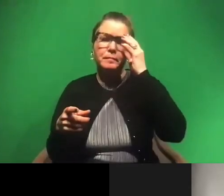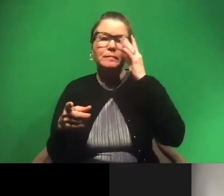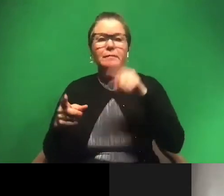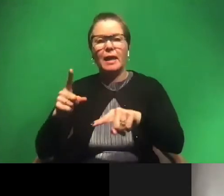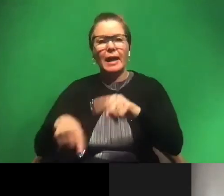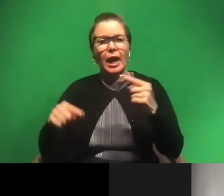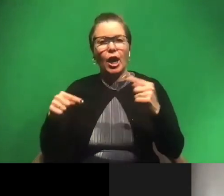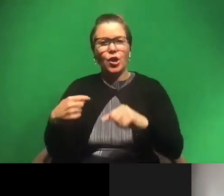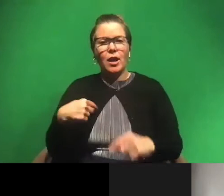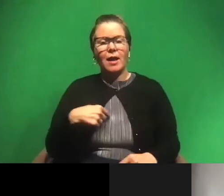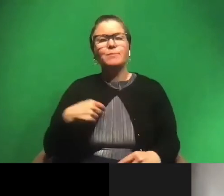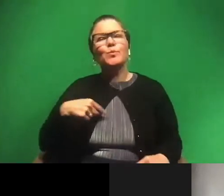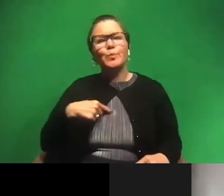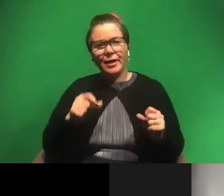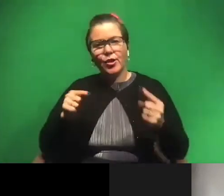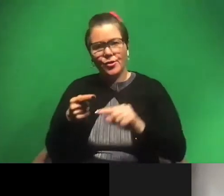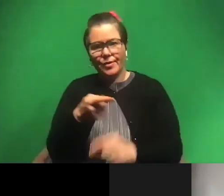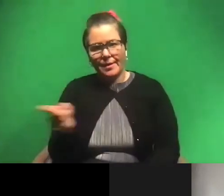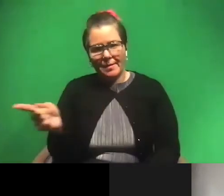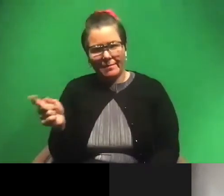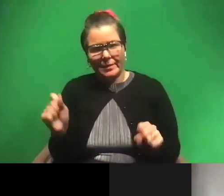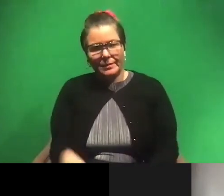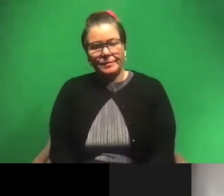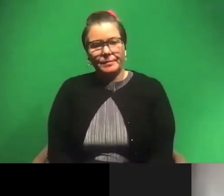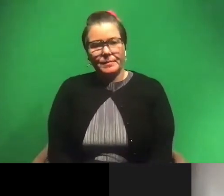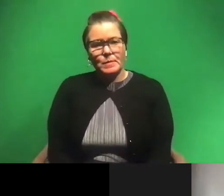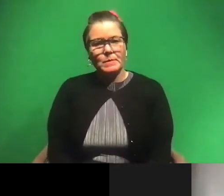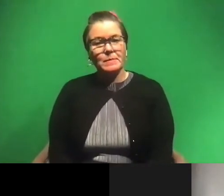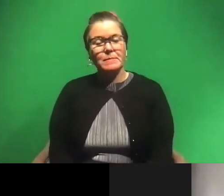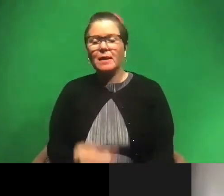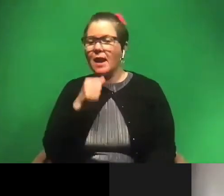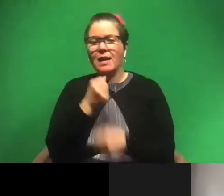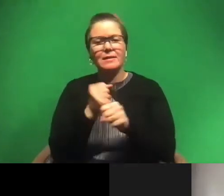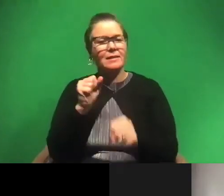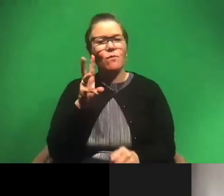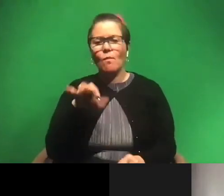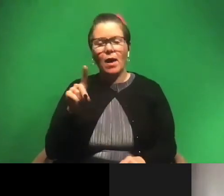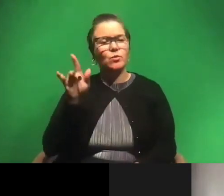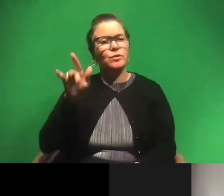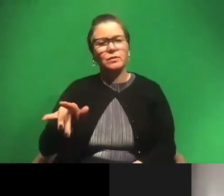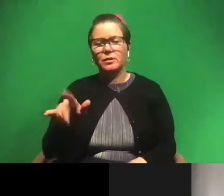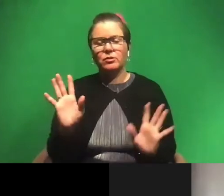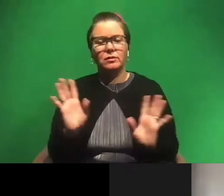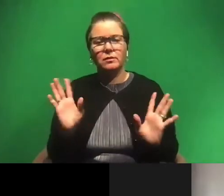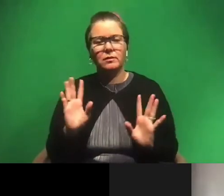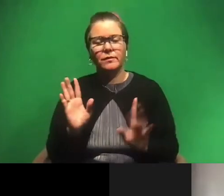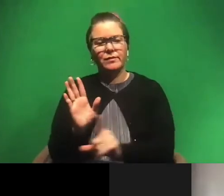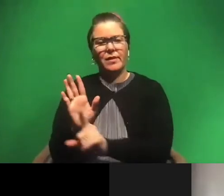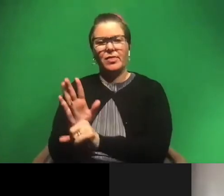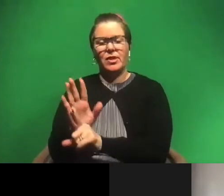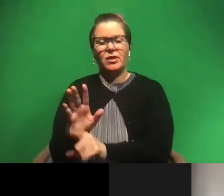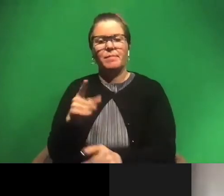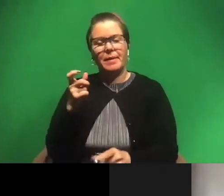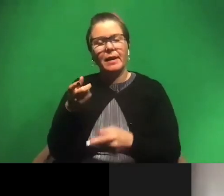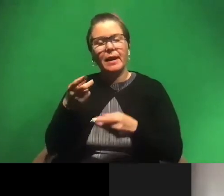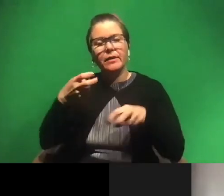we can hurt them. Yeah. And so it's not safe in the wild to touch an abalone for the abalone's sake, because we can transmit